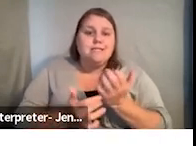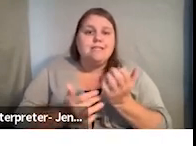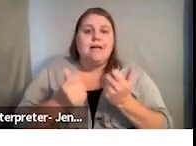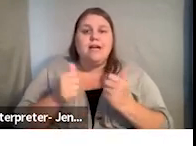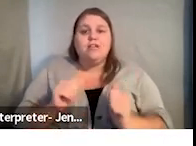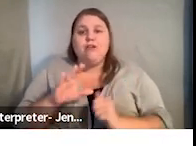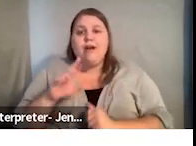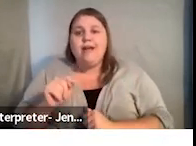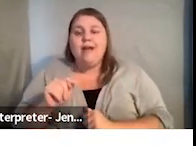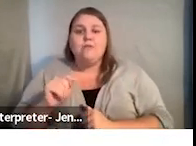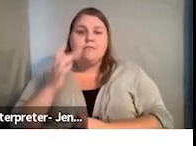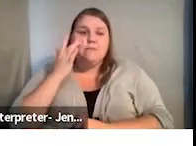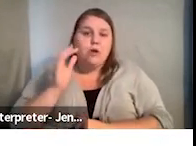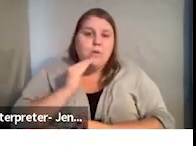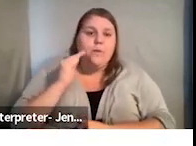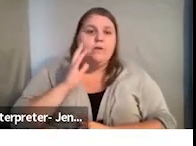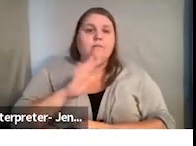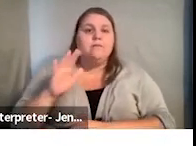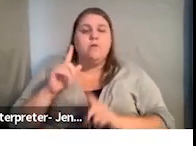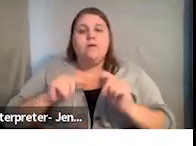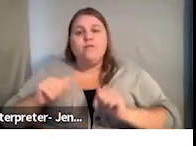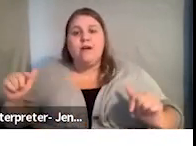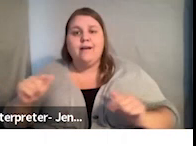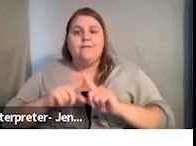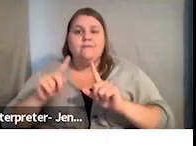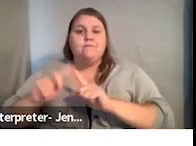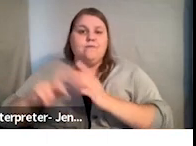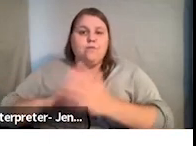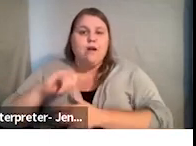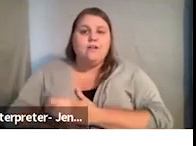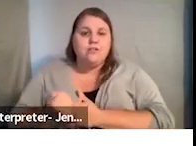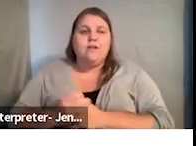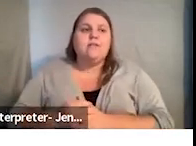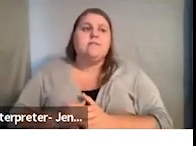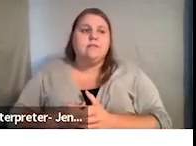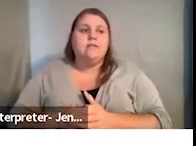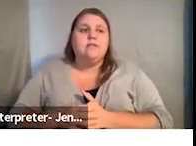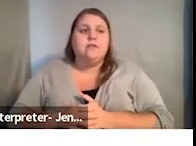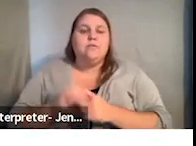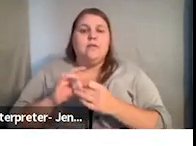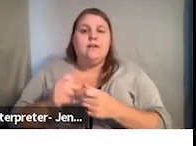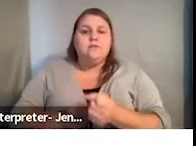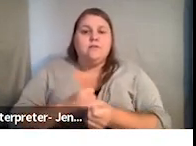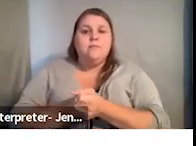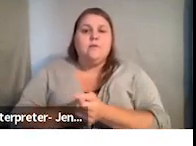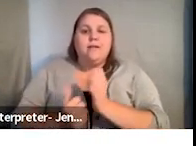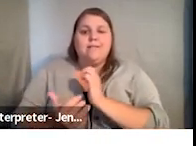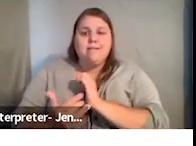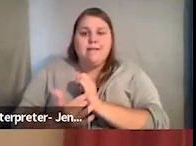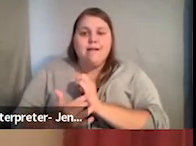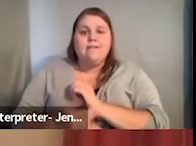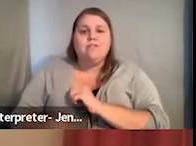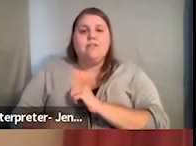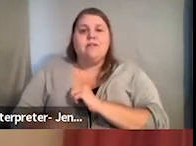homes. So a wide variety of different projects around supporting technology.